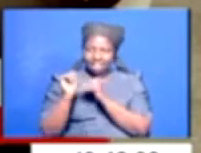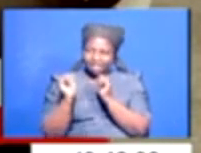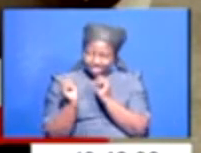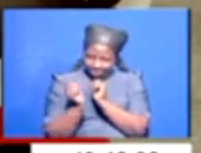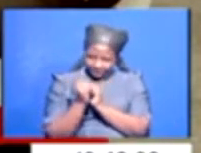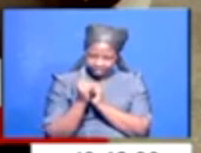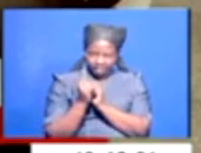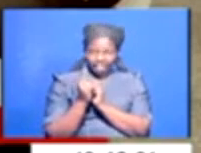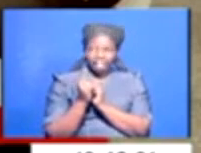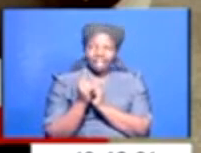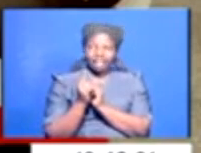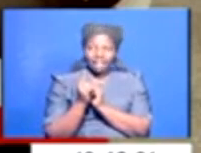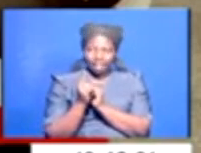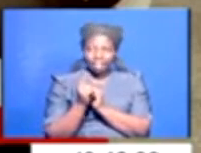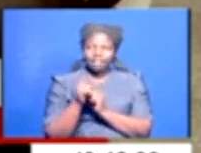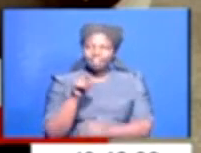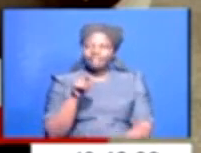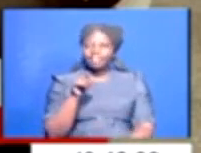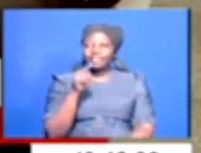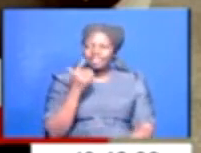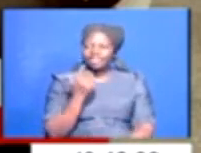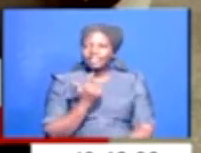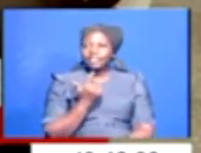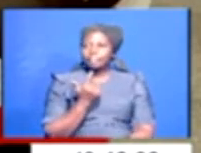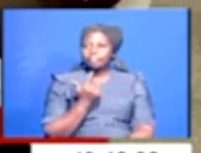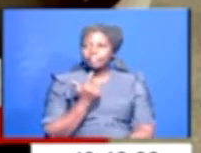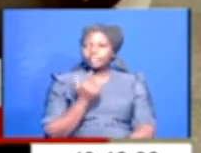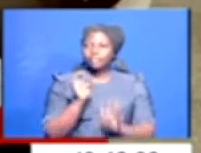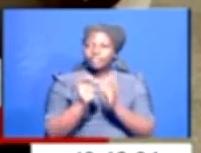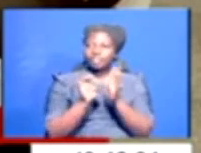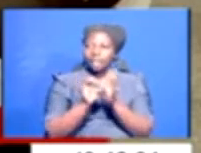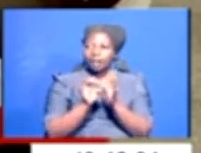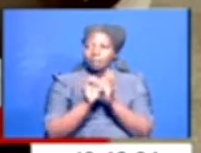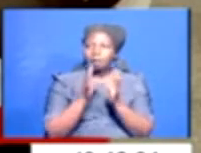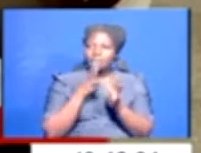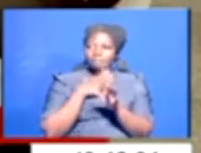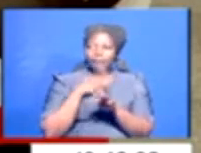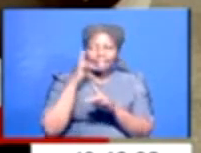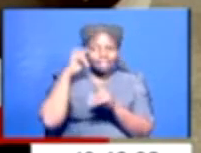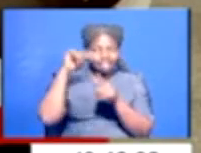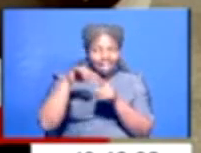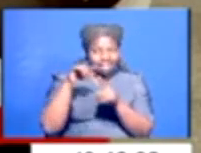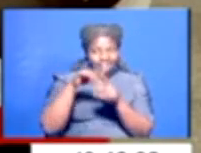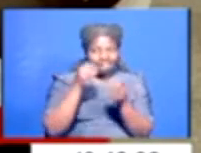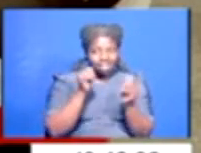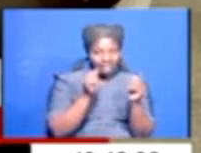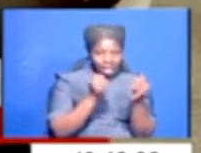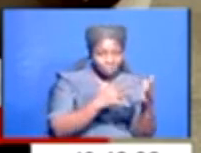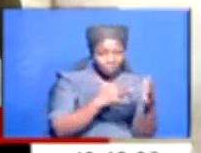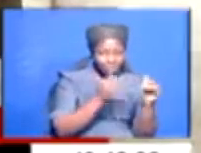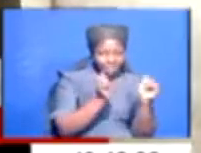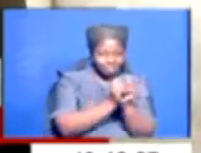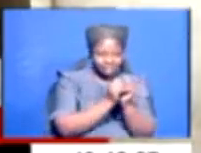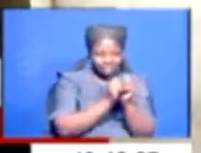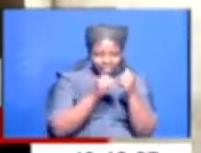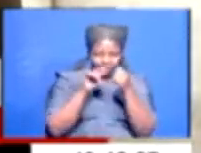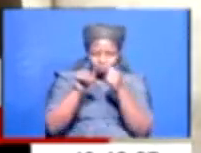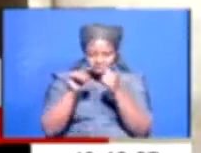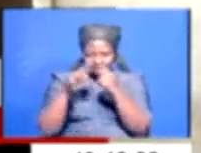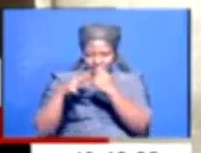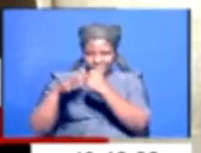Under 11. Yeah, like my target has been 10.95, and I think with these